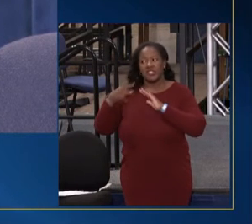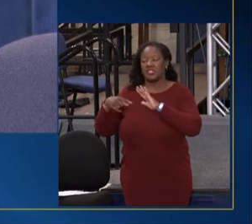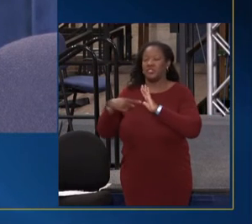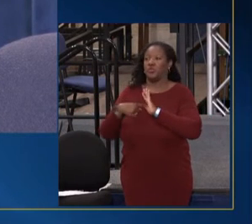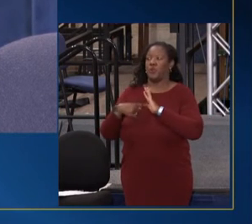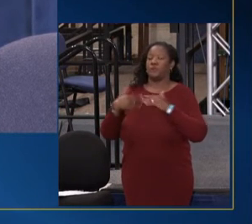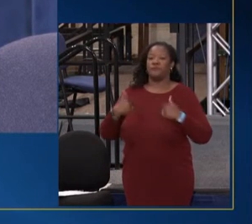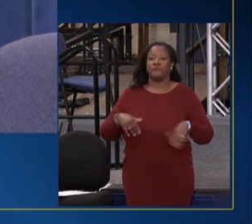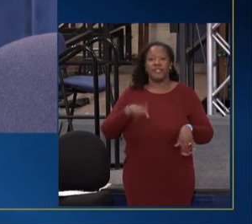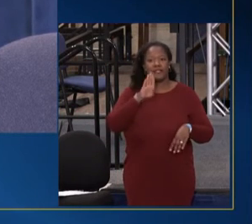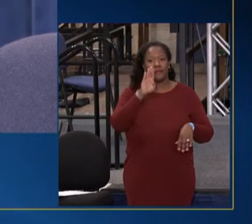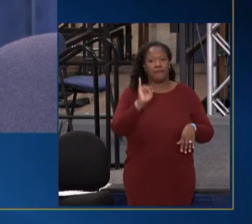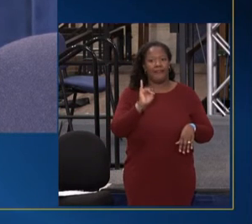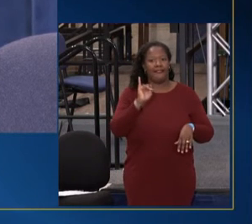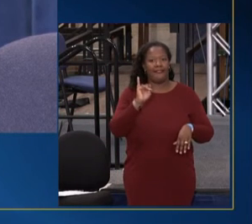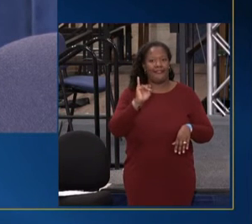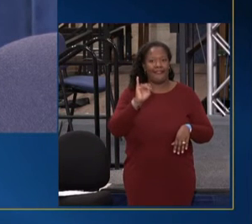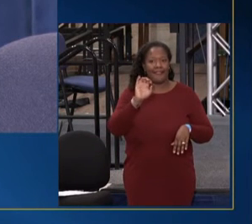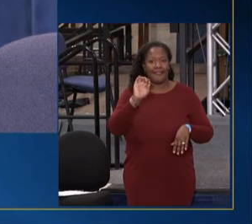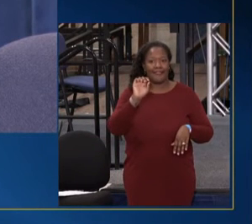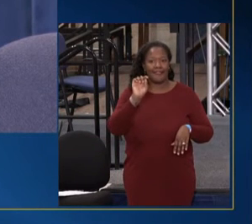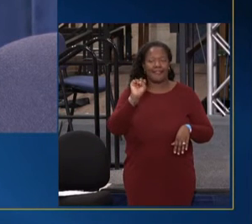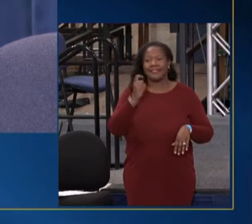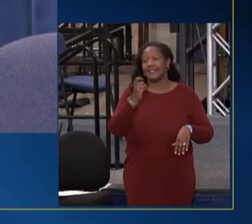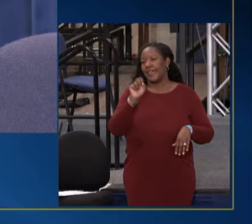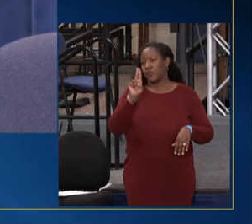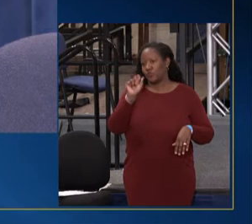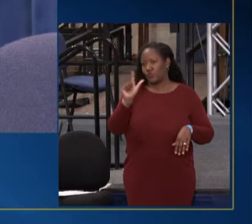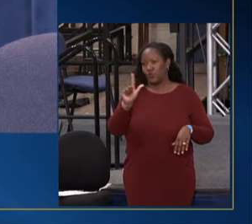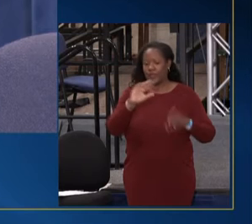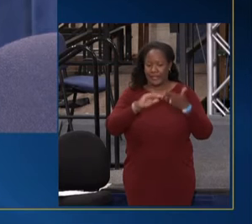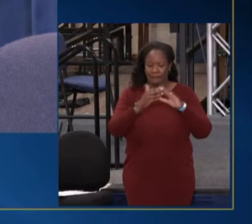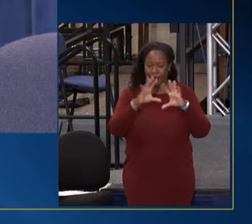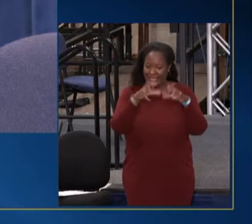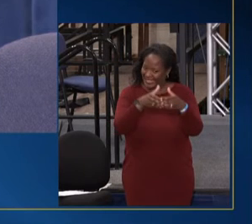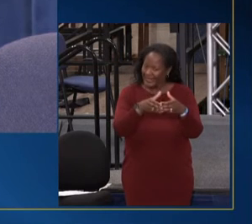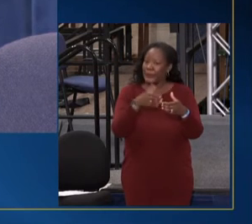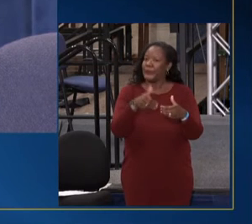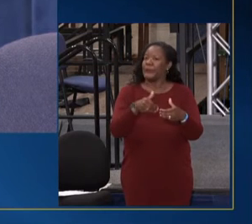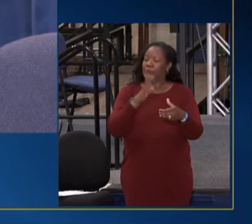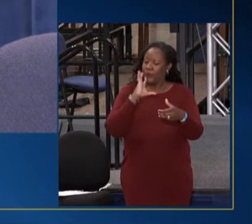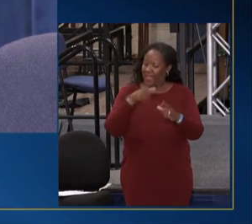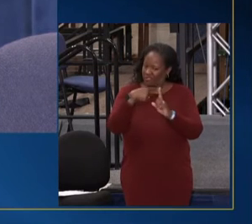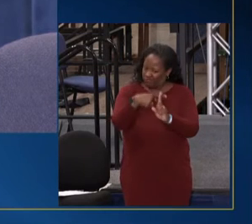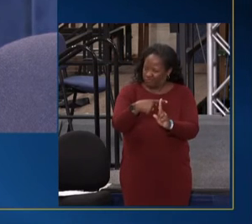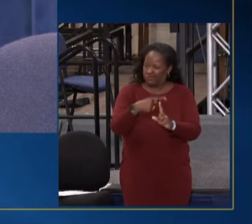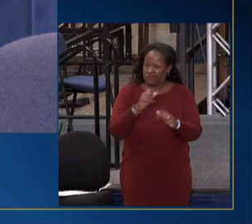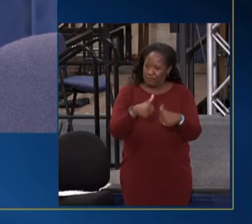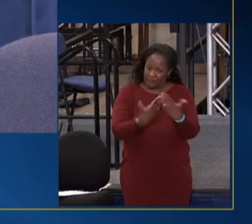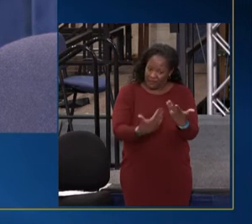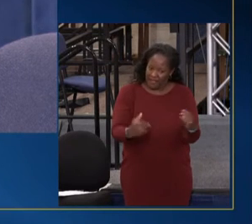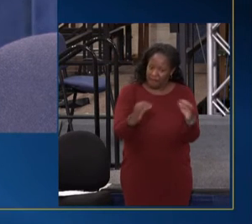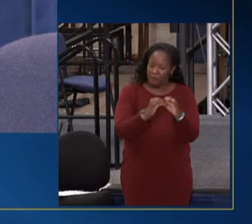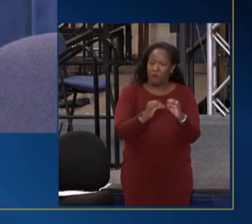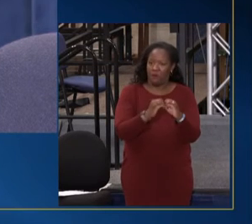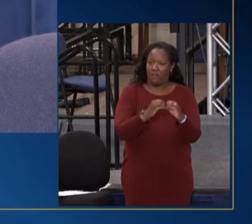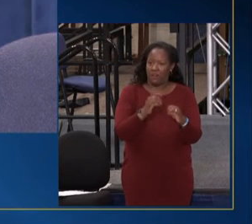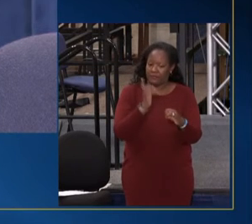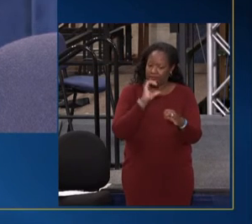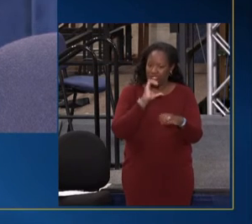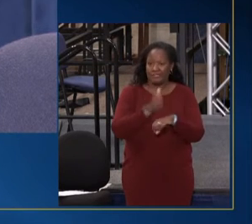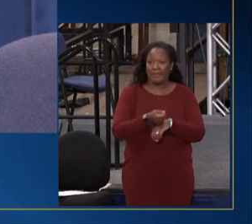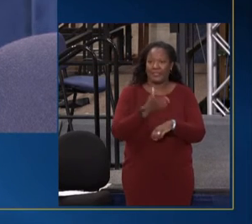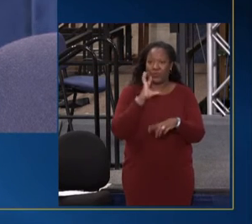the bisexual community, and we really have a dedication to do more to that specific community based on the specific